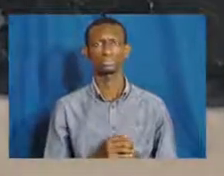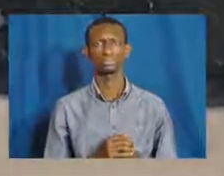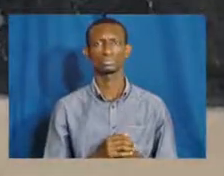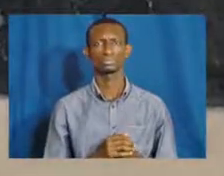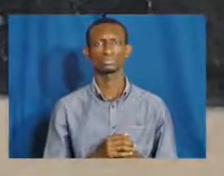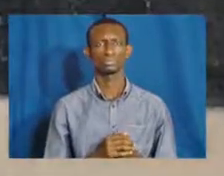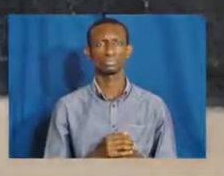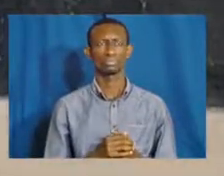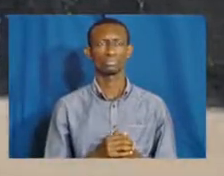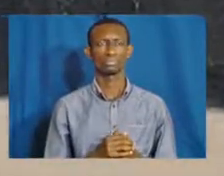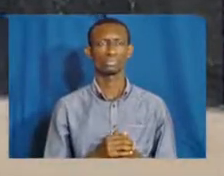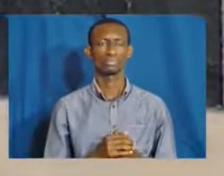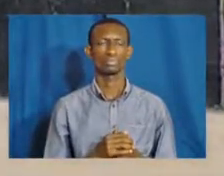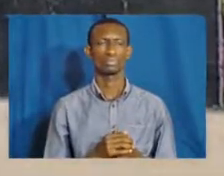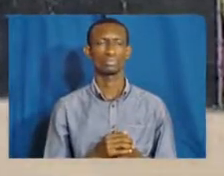and